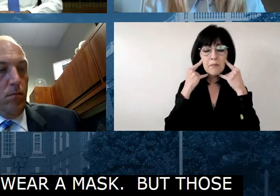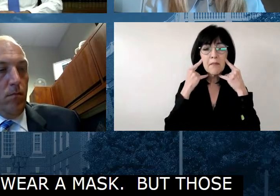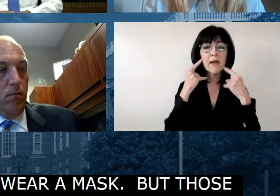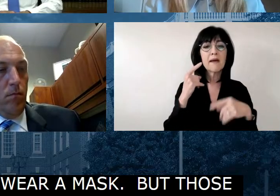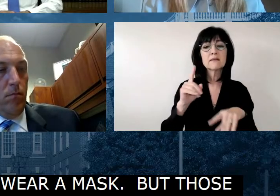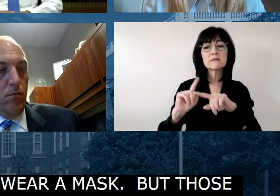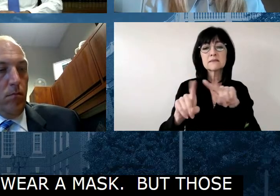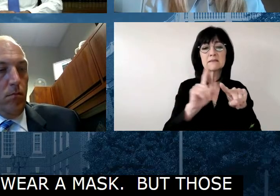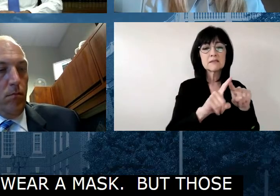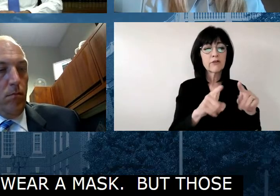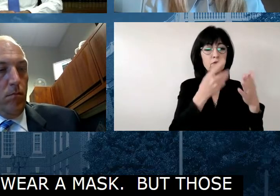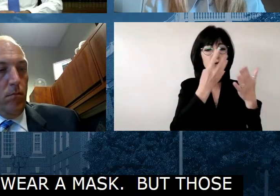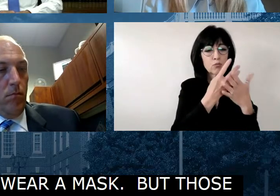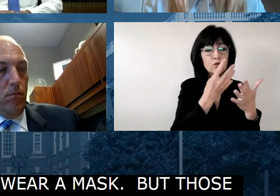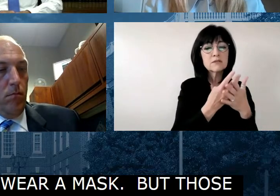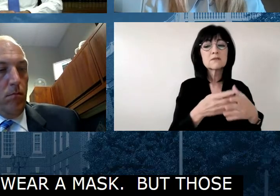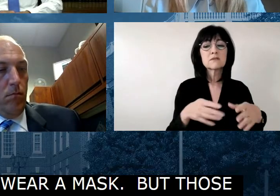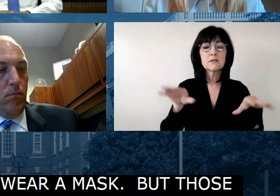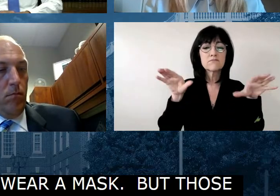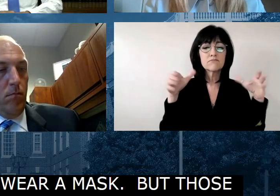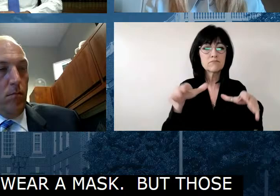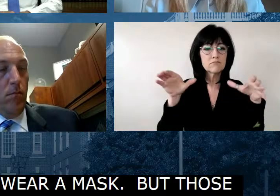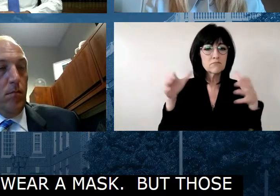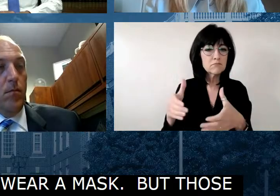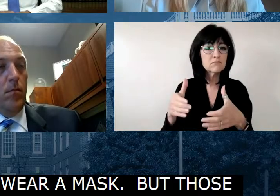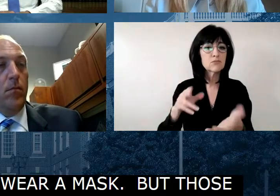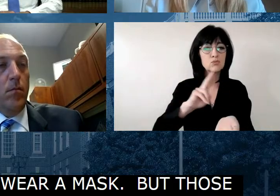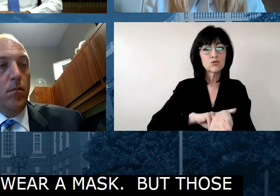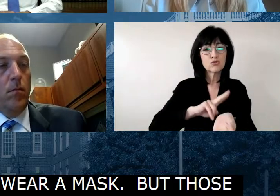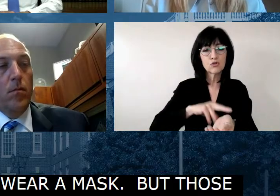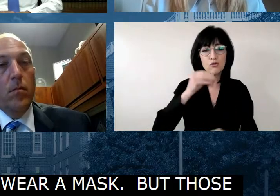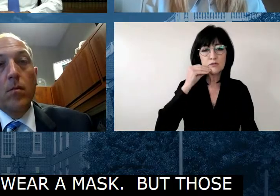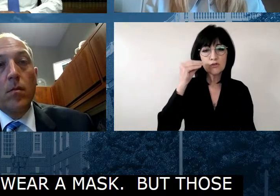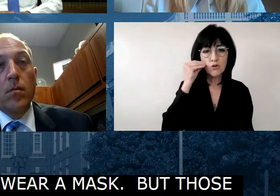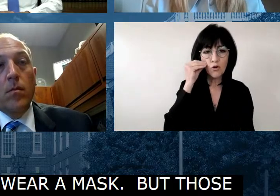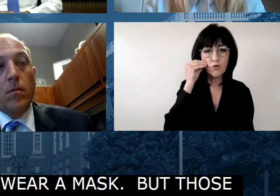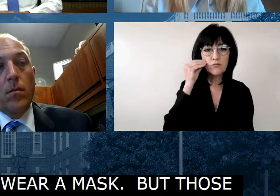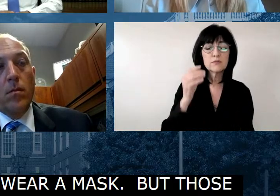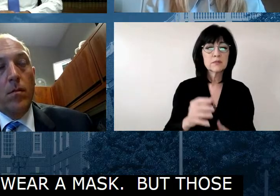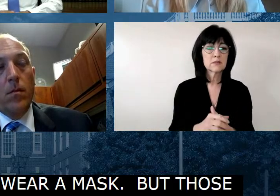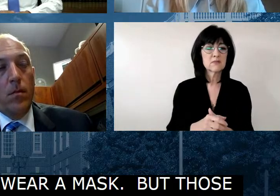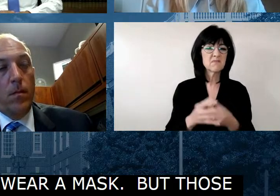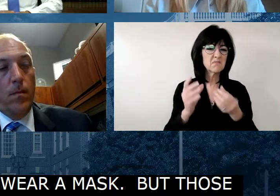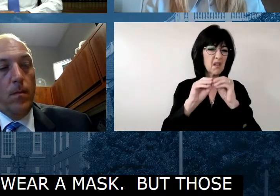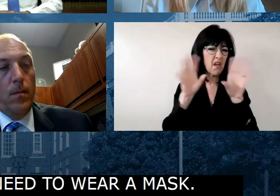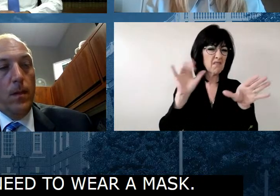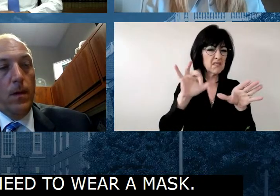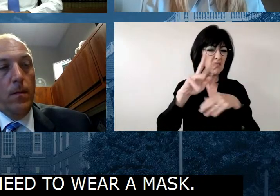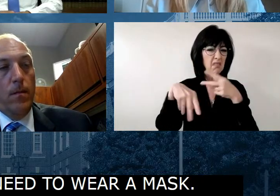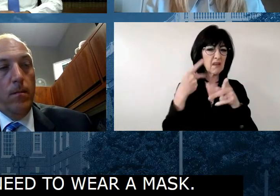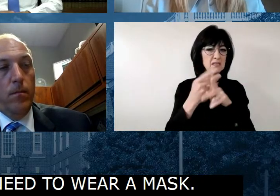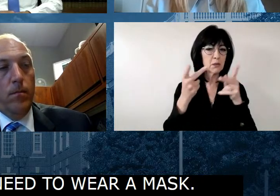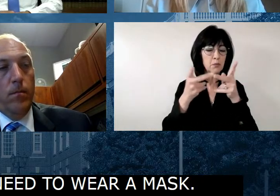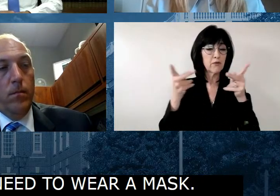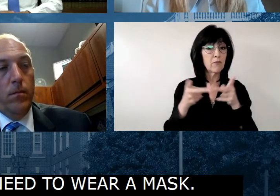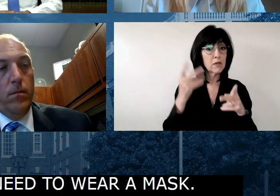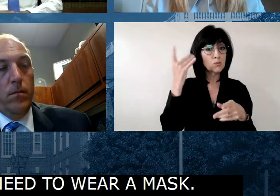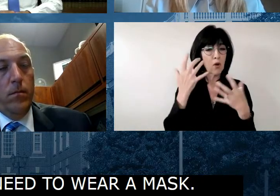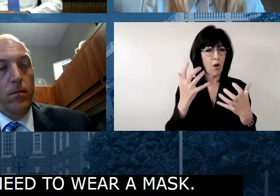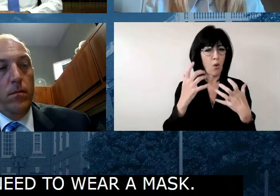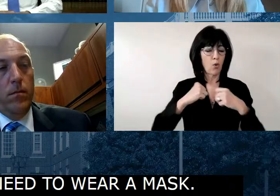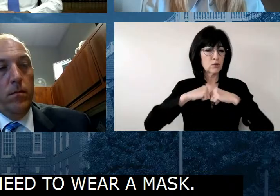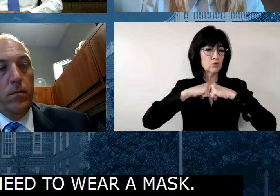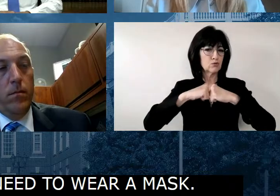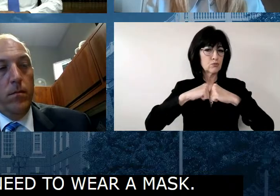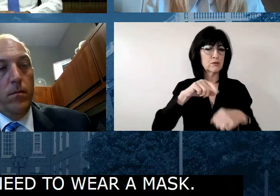like prisons and skilled nursing homes, et cetera. Obvious places to protect the